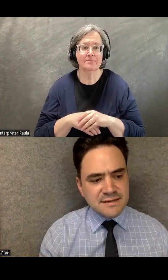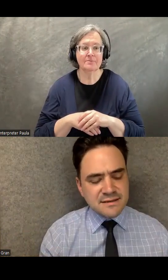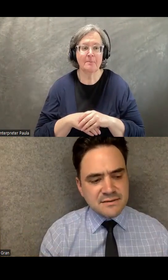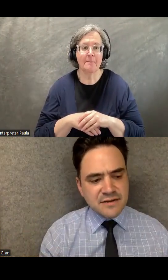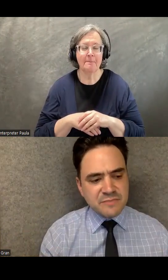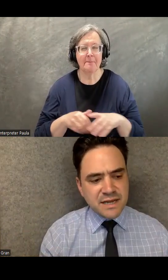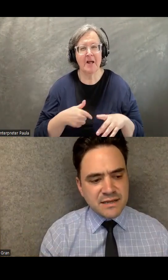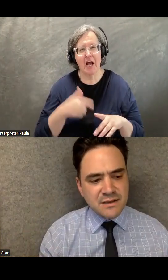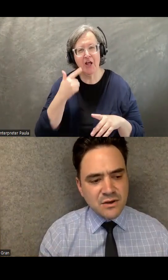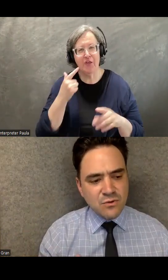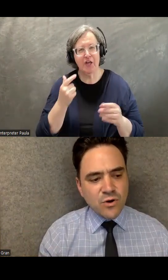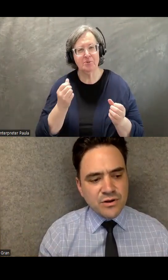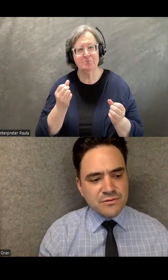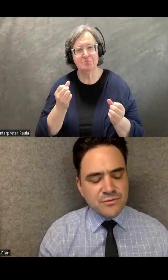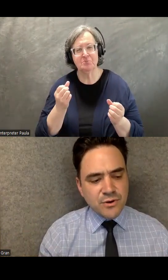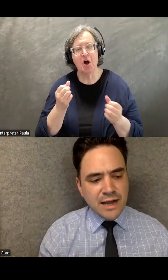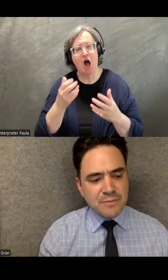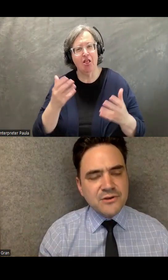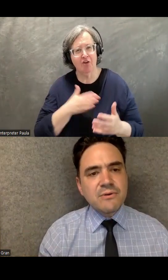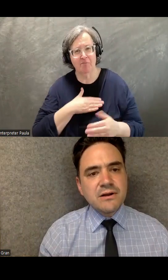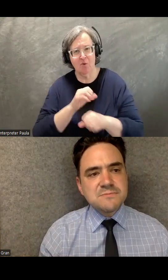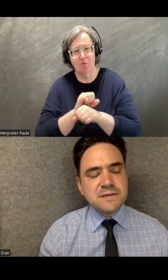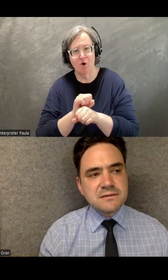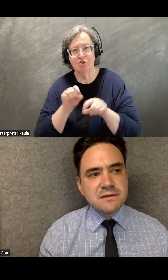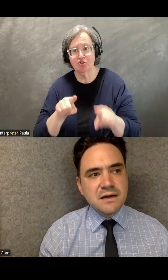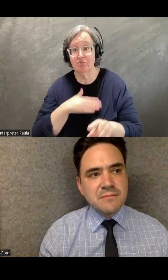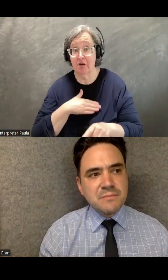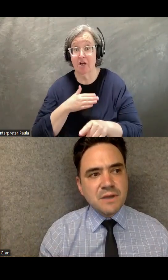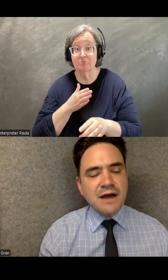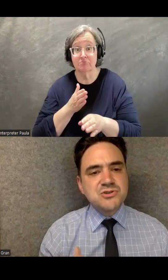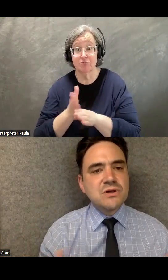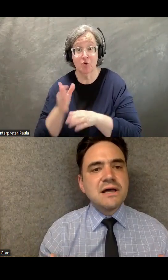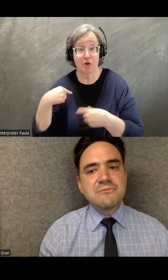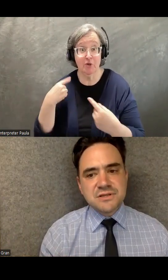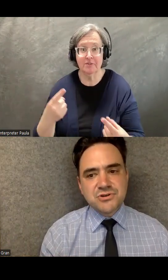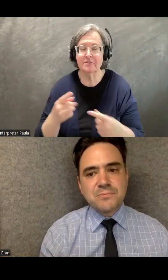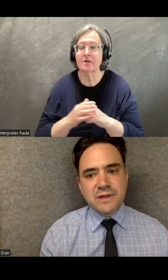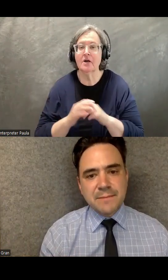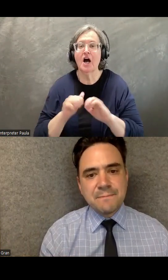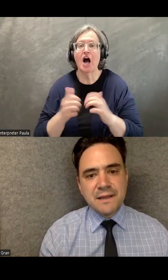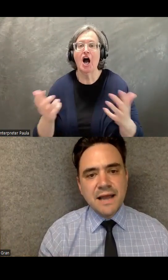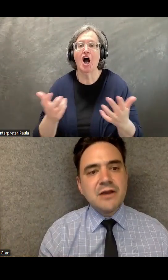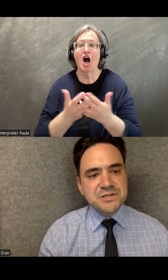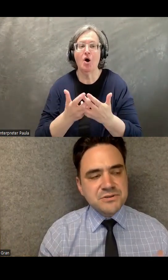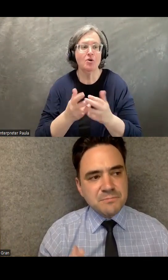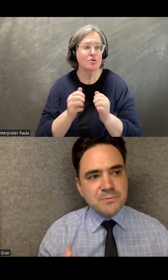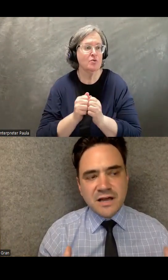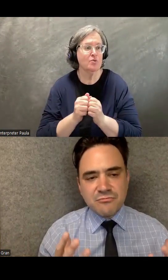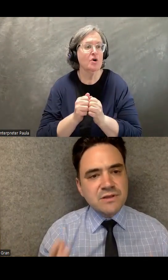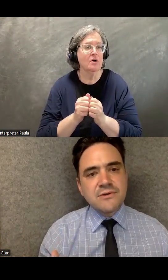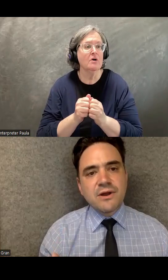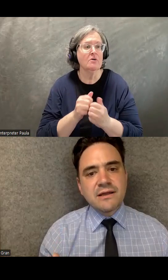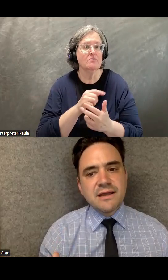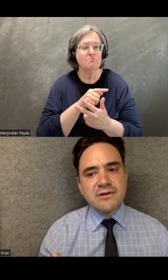Ultimately, I think a lot of my work throughout my career has been how to align with the triple aim, how to make sure that people